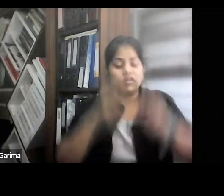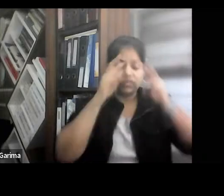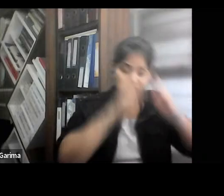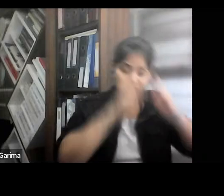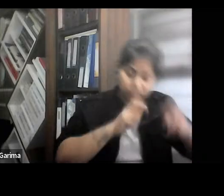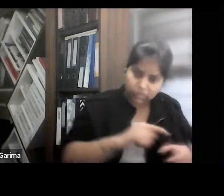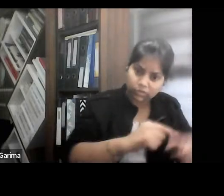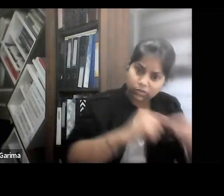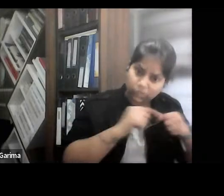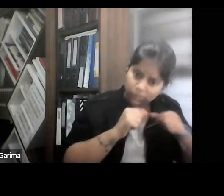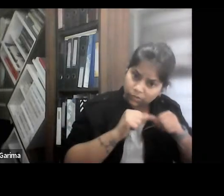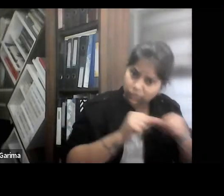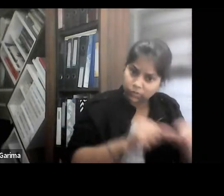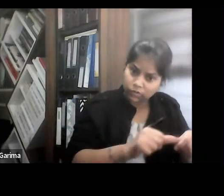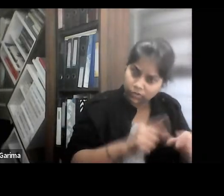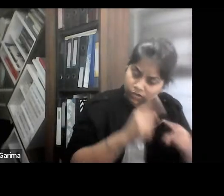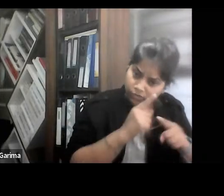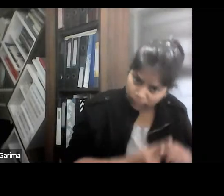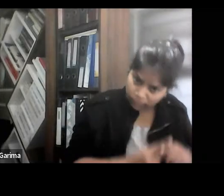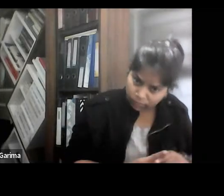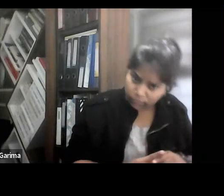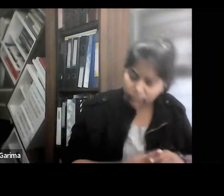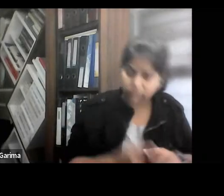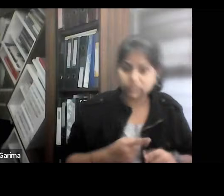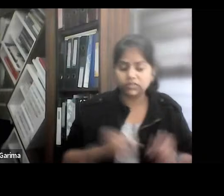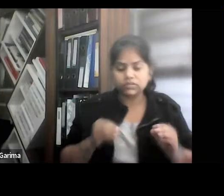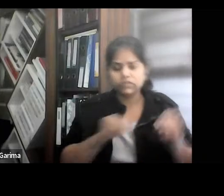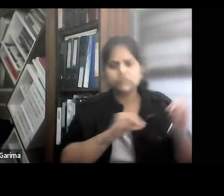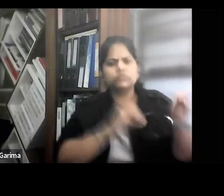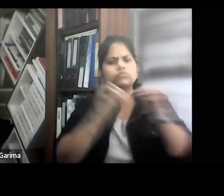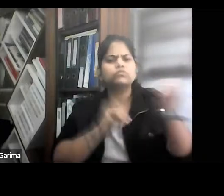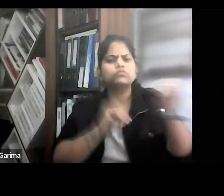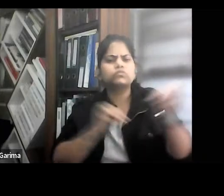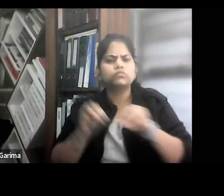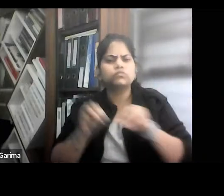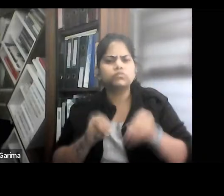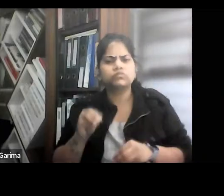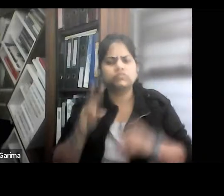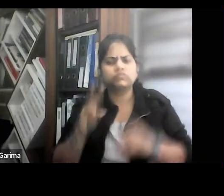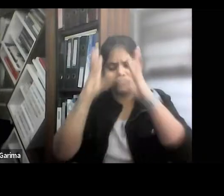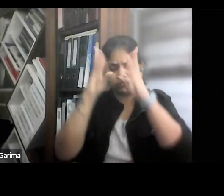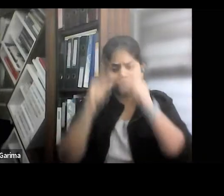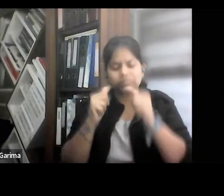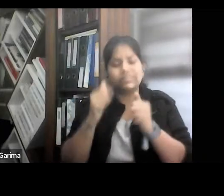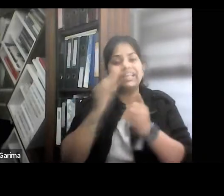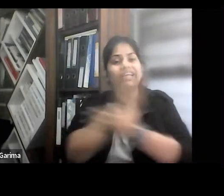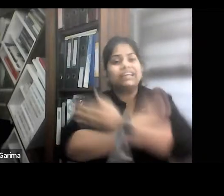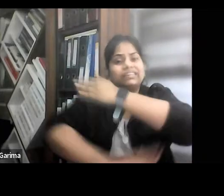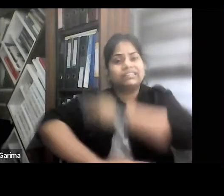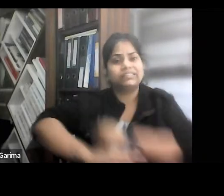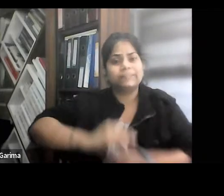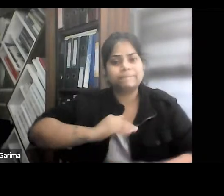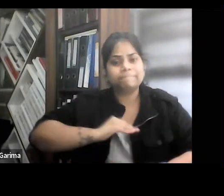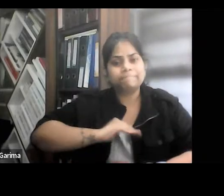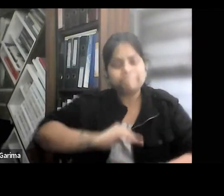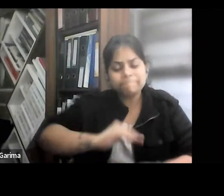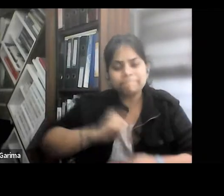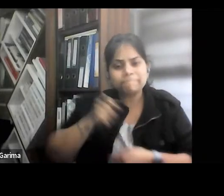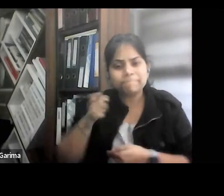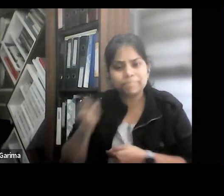from deficits and lacks of disabled children and focusing